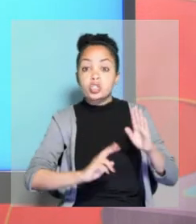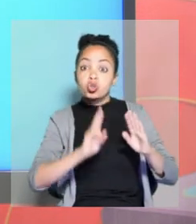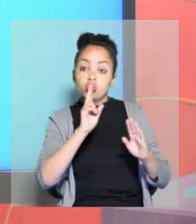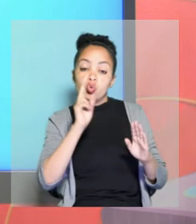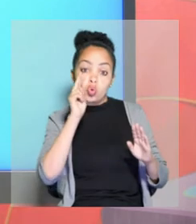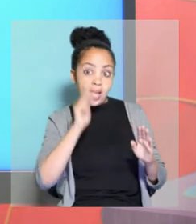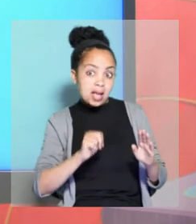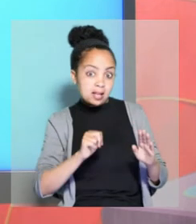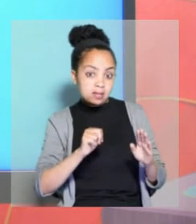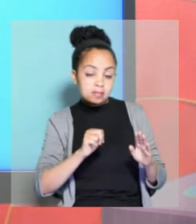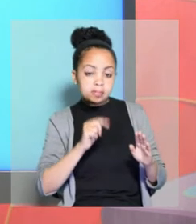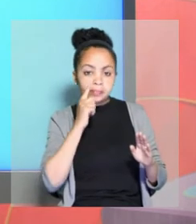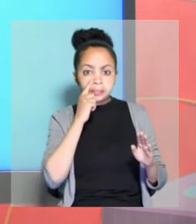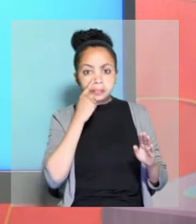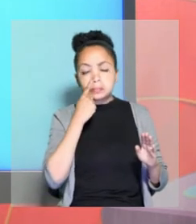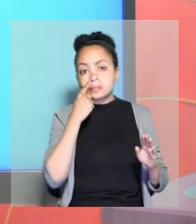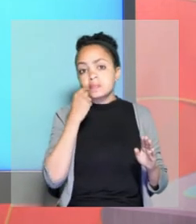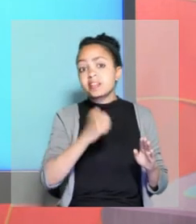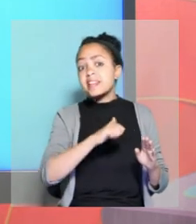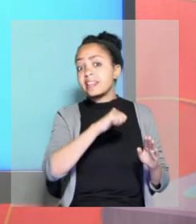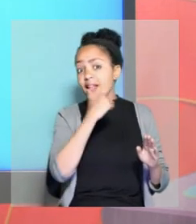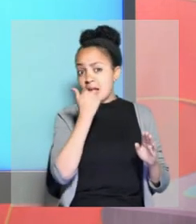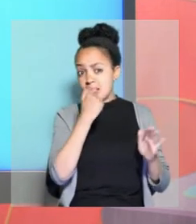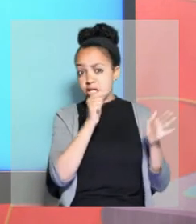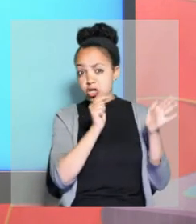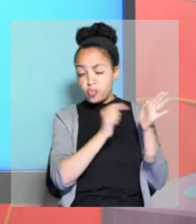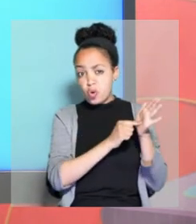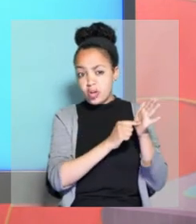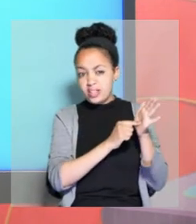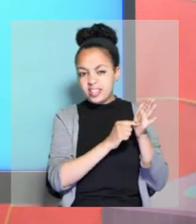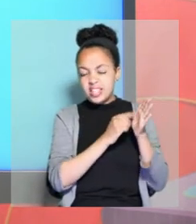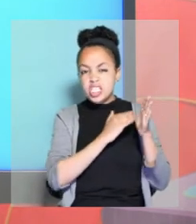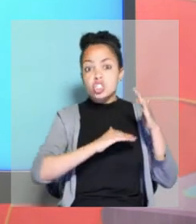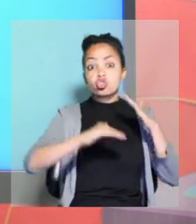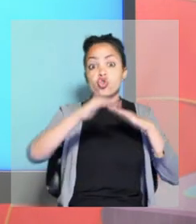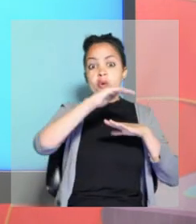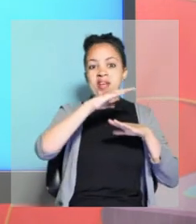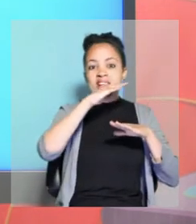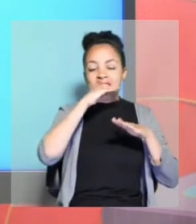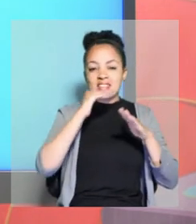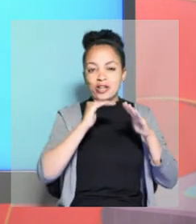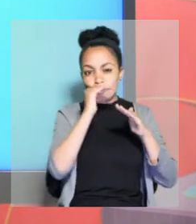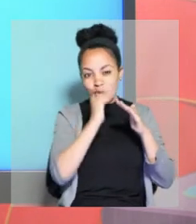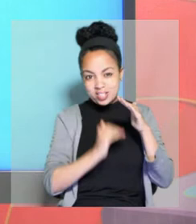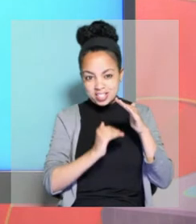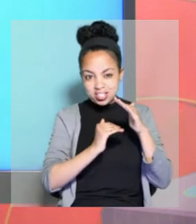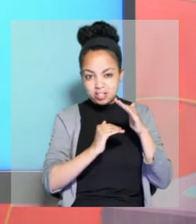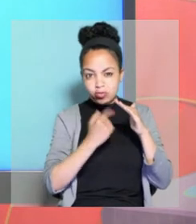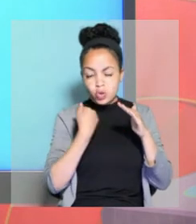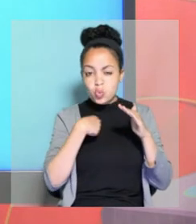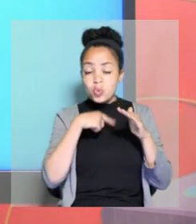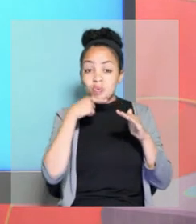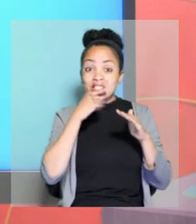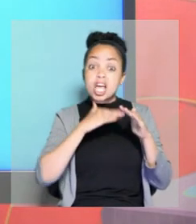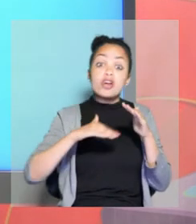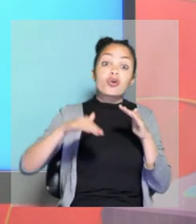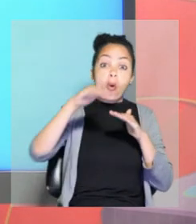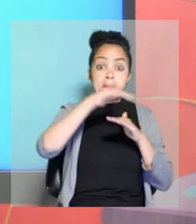or zygote. The end point is dominant and recessive. When you say